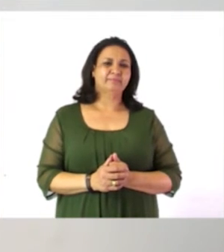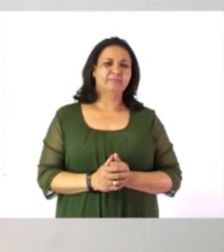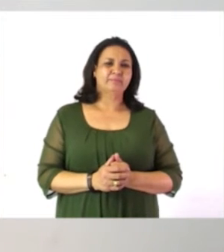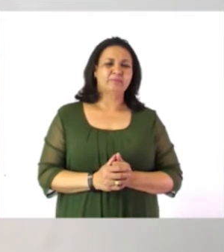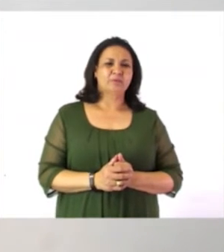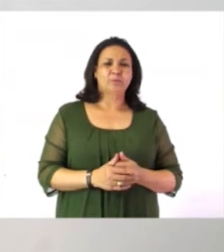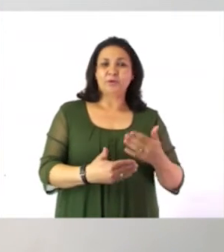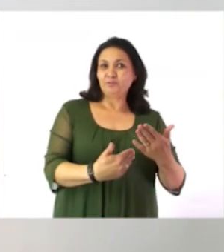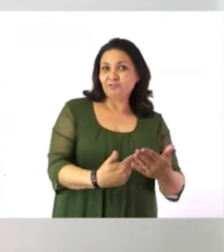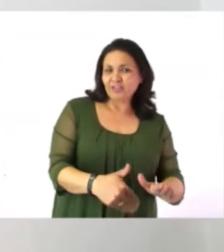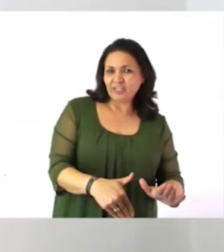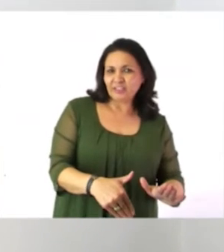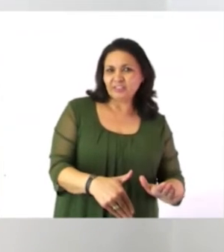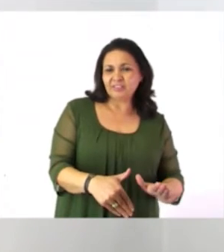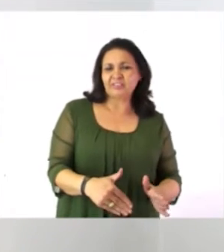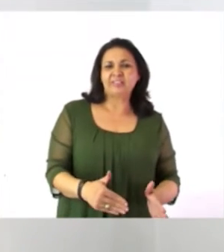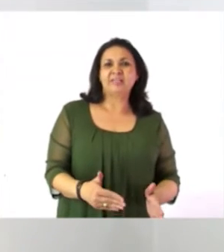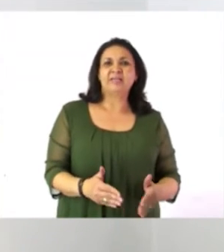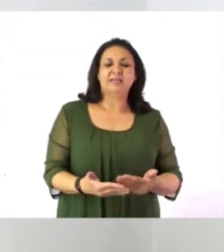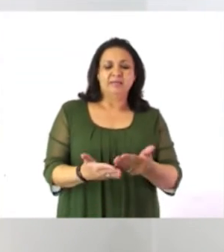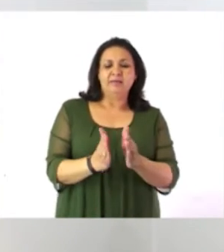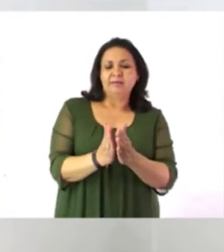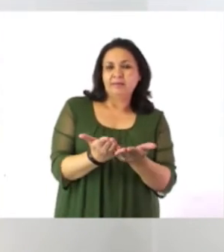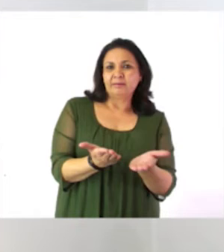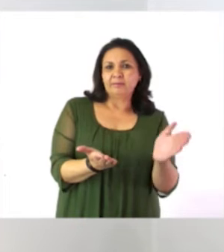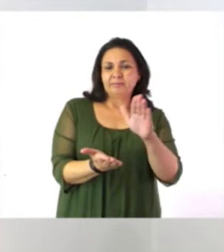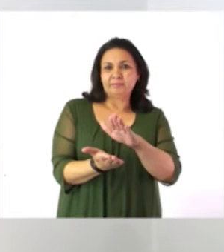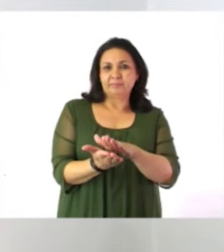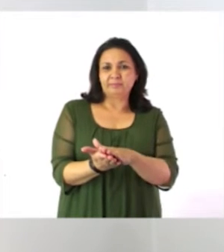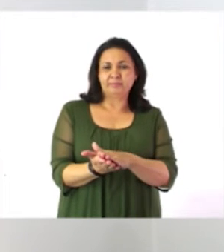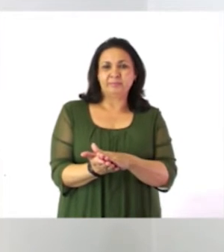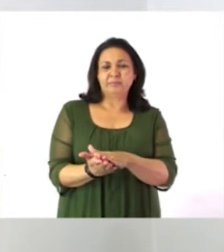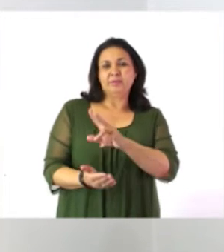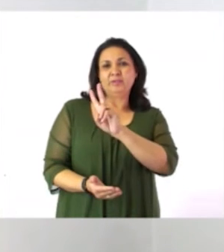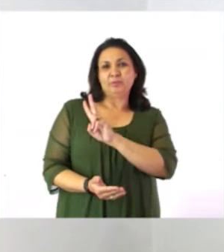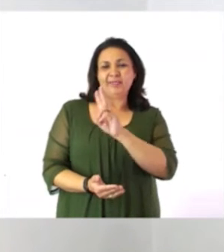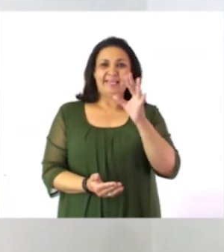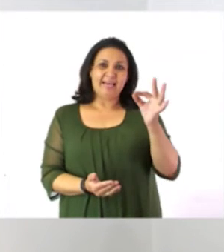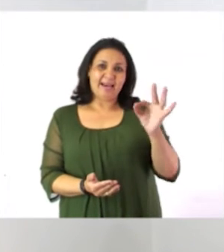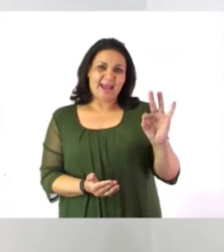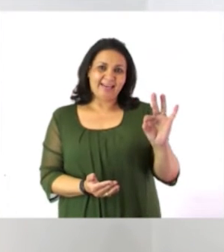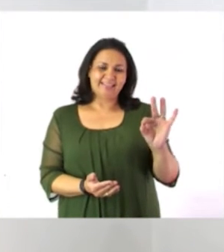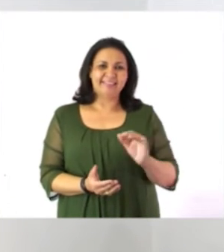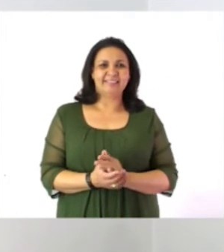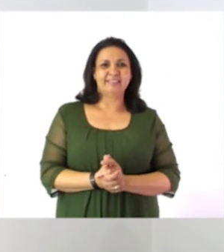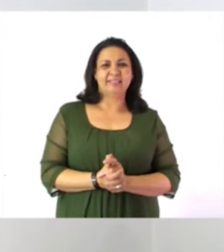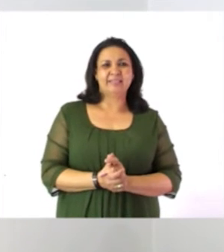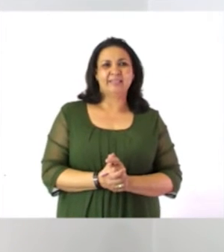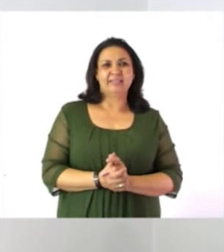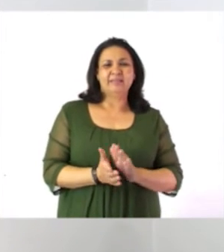with that, you go to the next page, which is page 29, and you paste